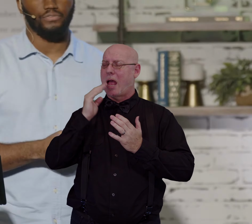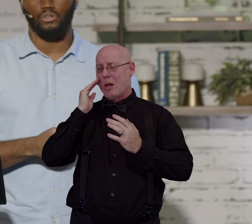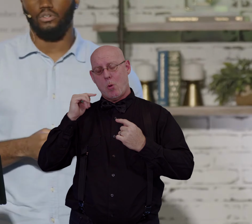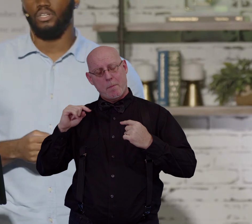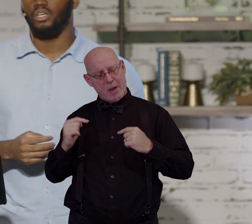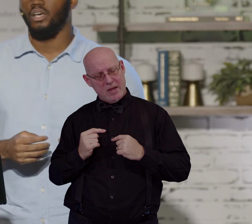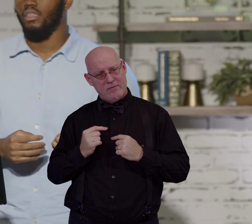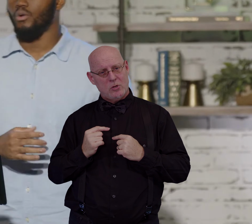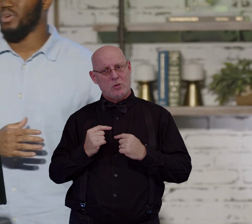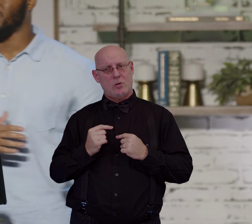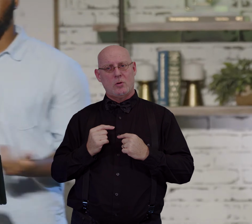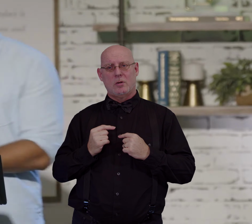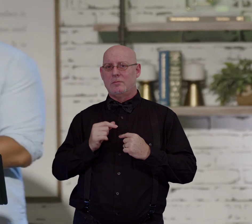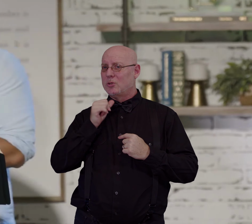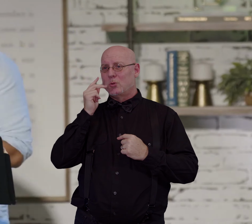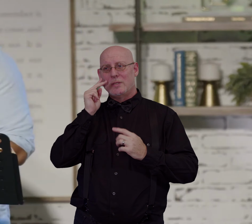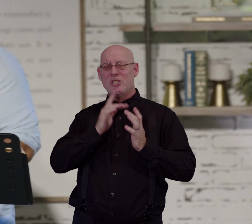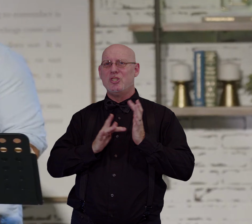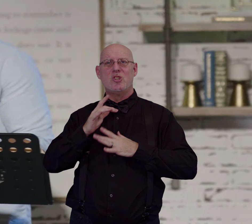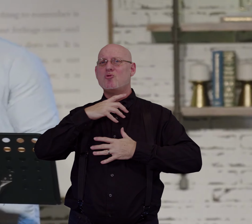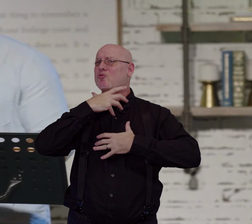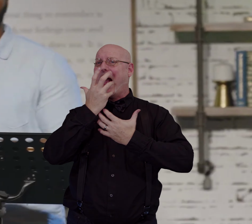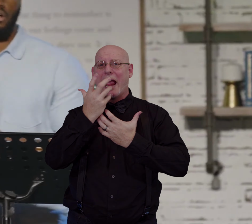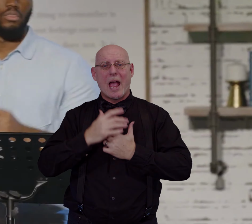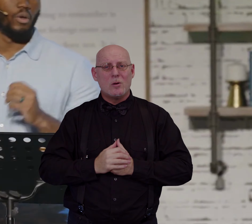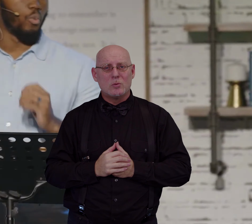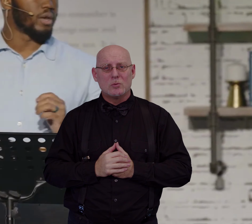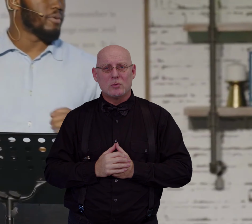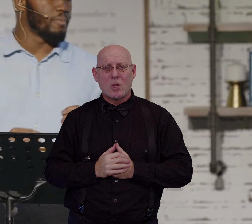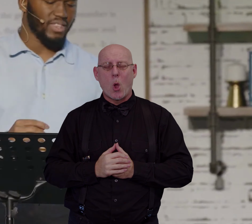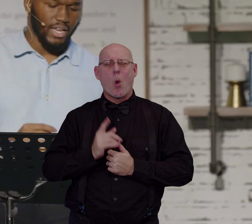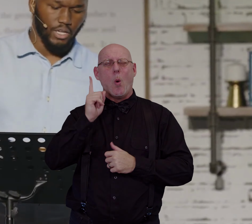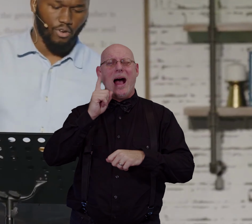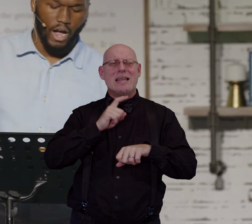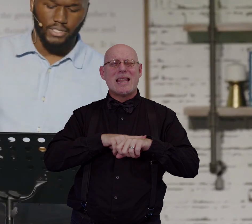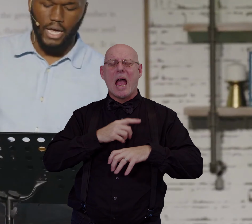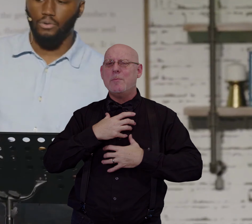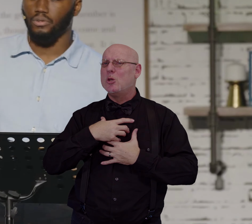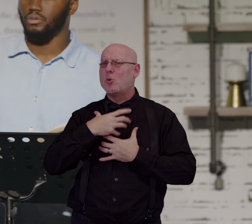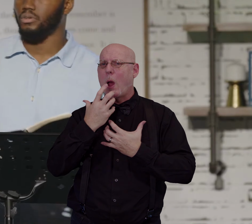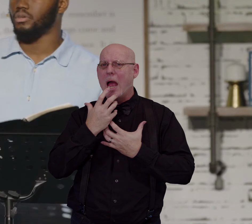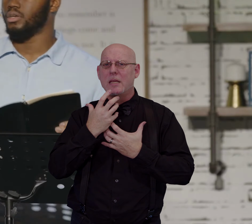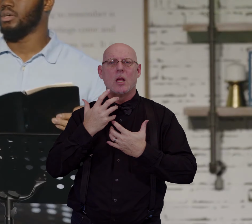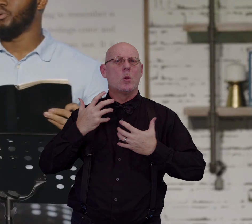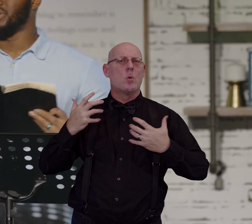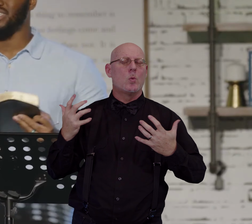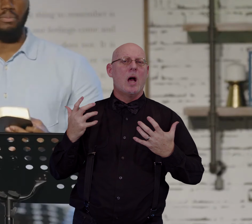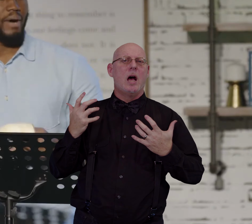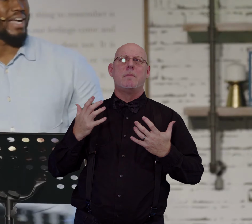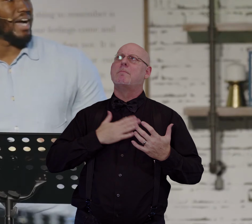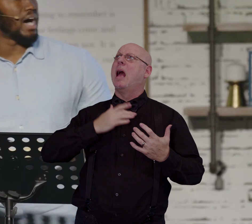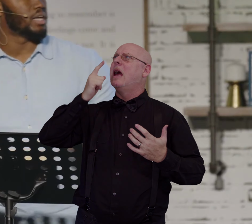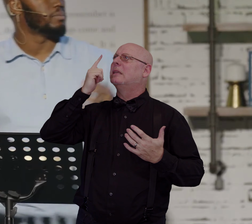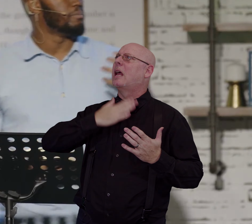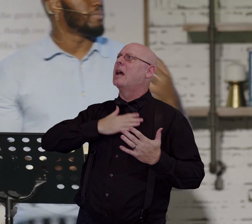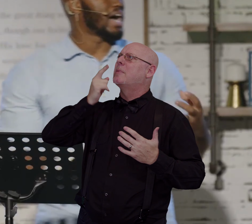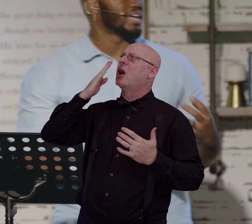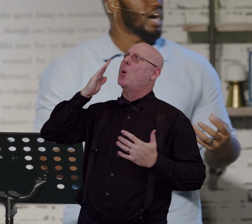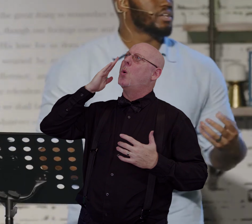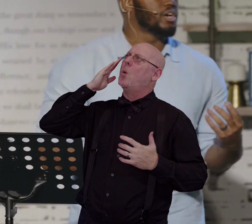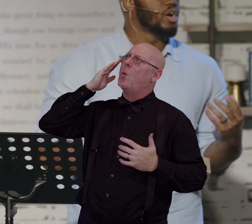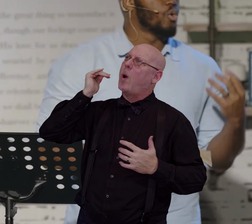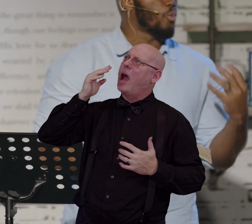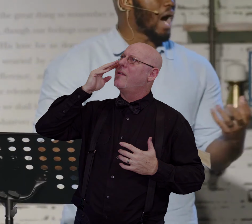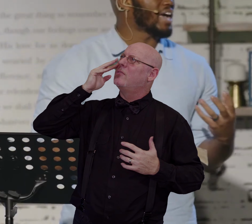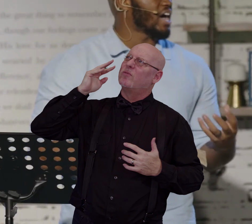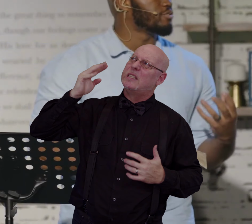was painful, we don't see Jesus crying out. The one moment that he cries out, when he says, my